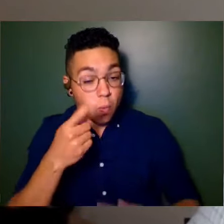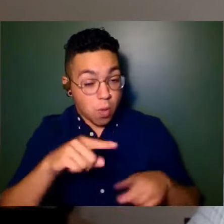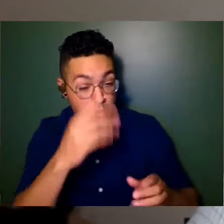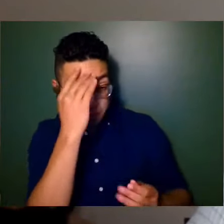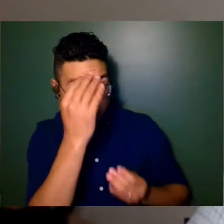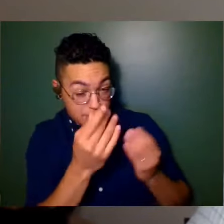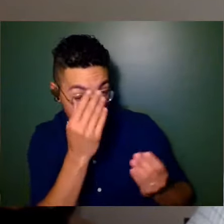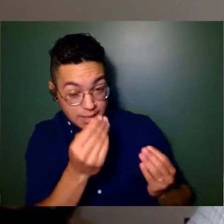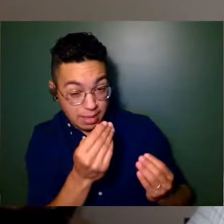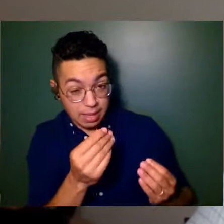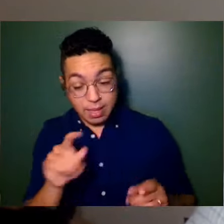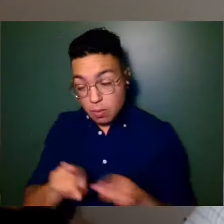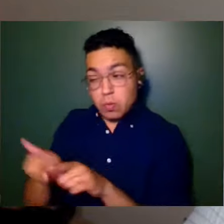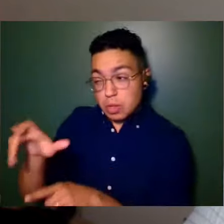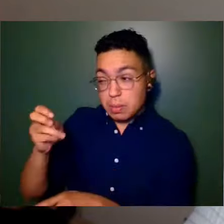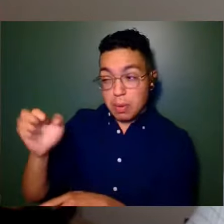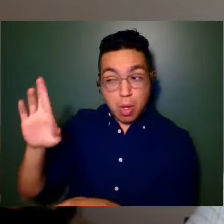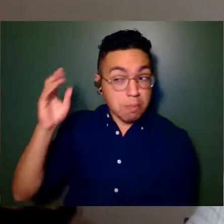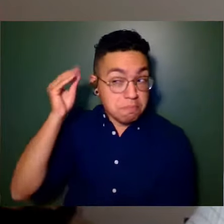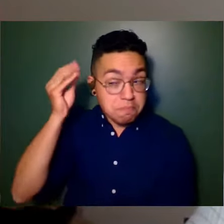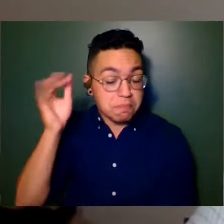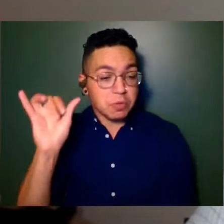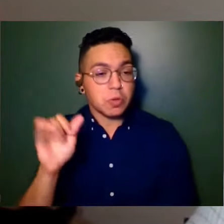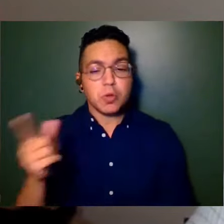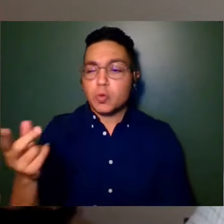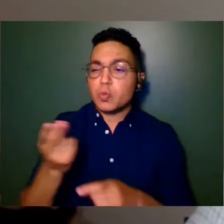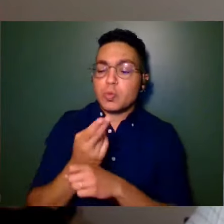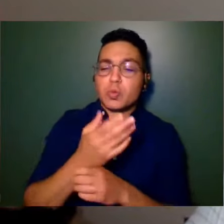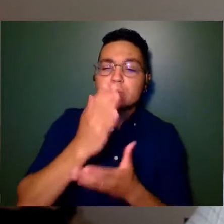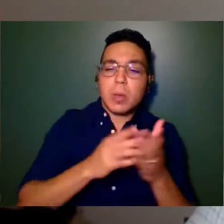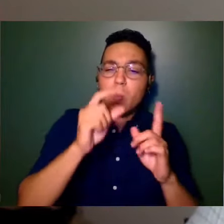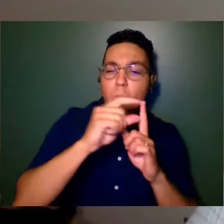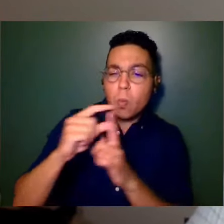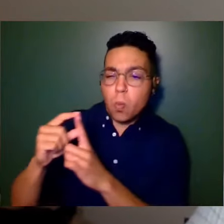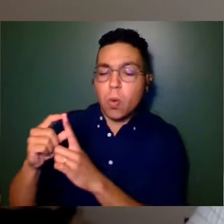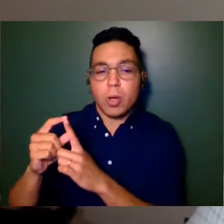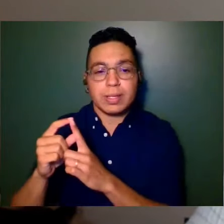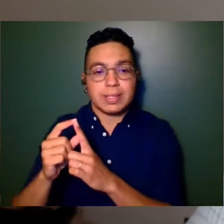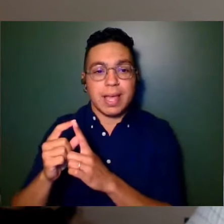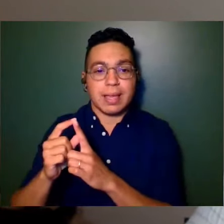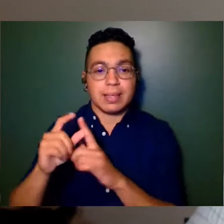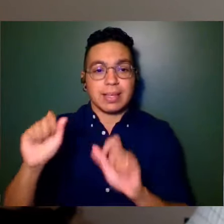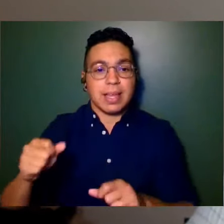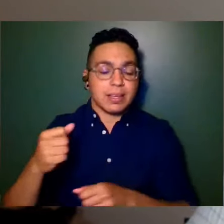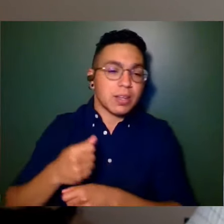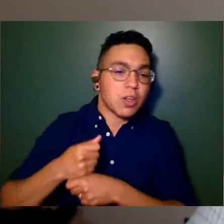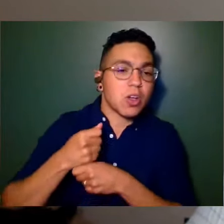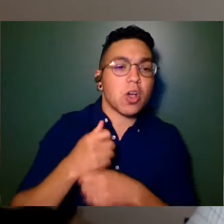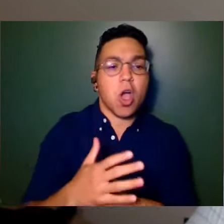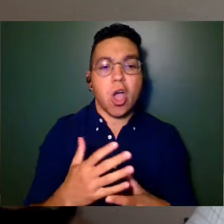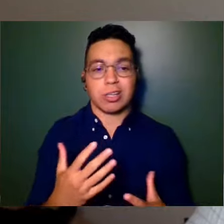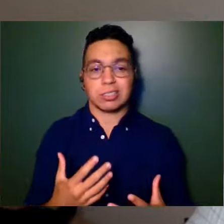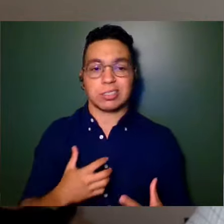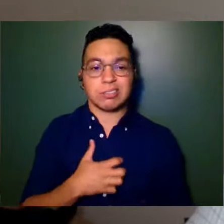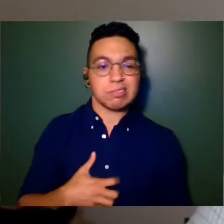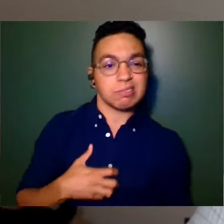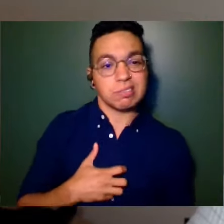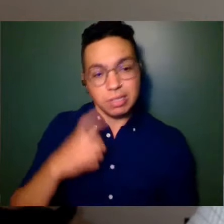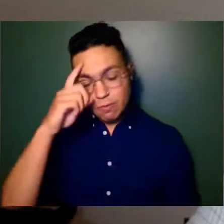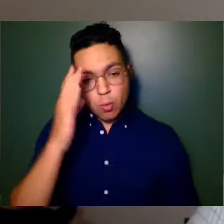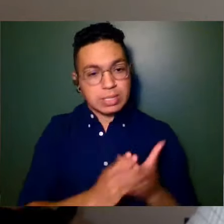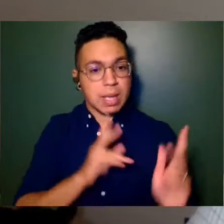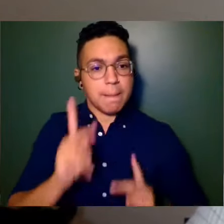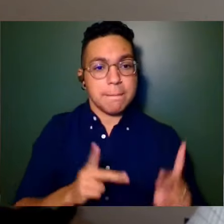also Lamar, use terminology that I know gives angst and agita to people. I'm